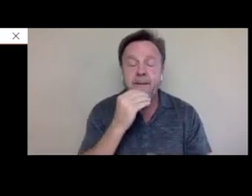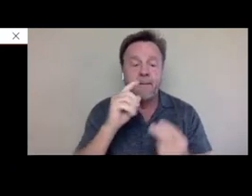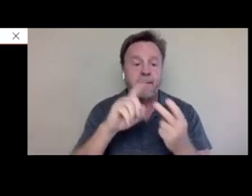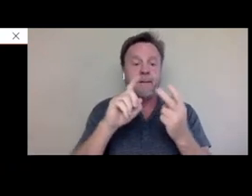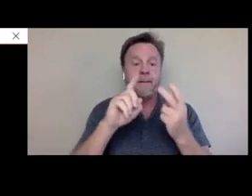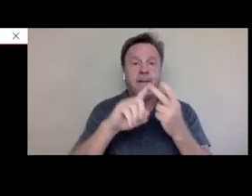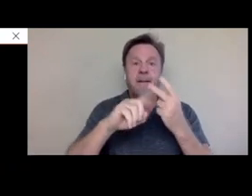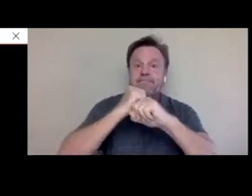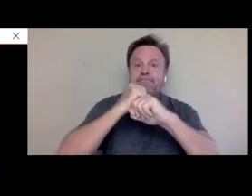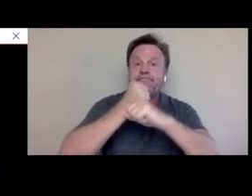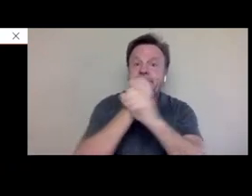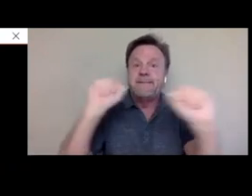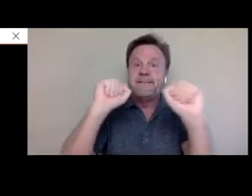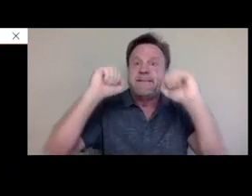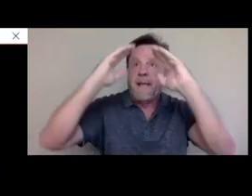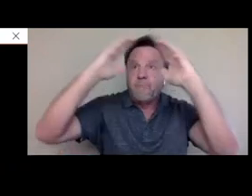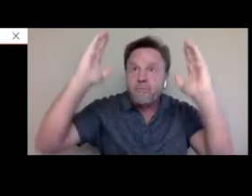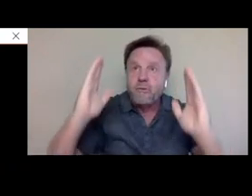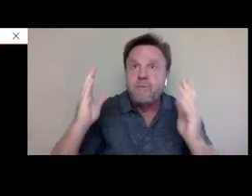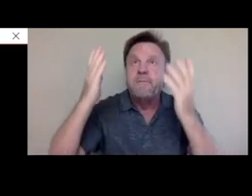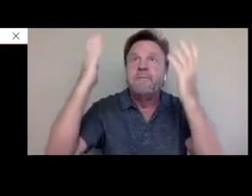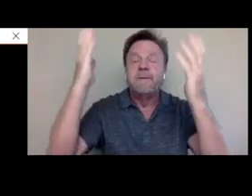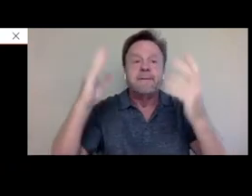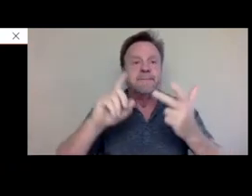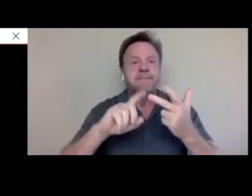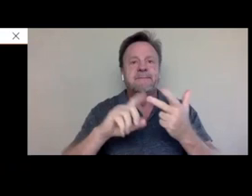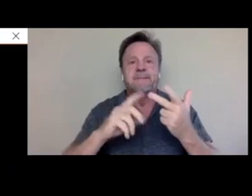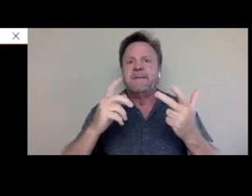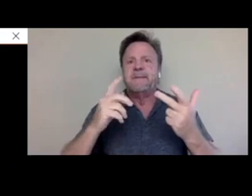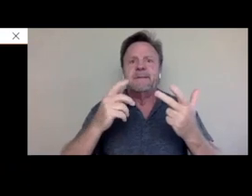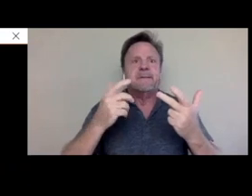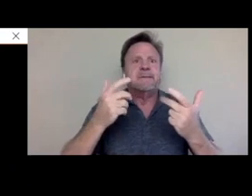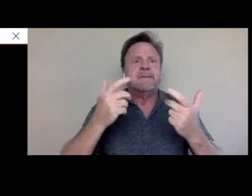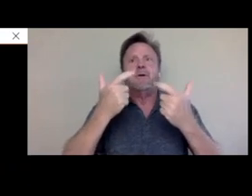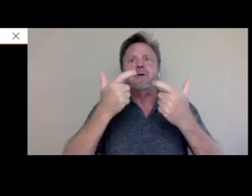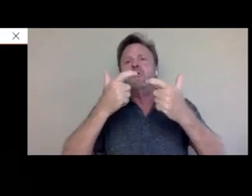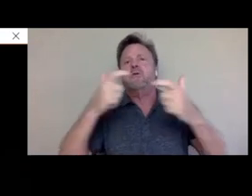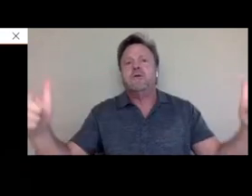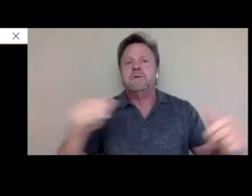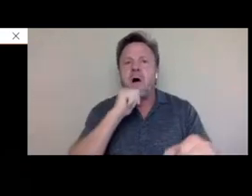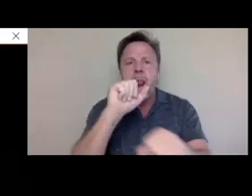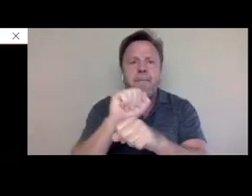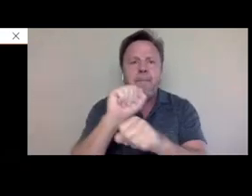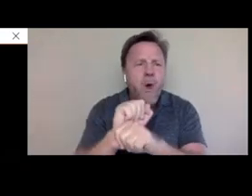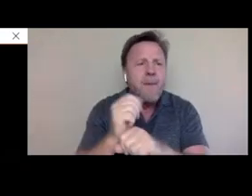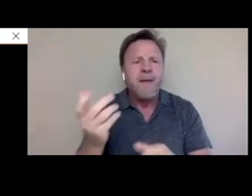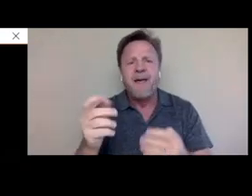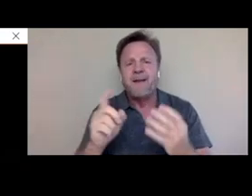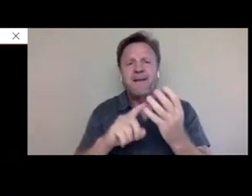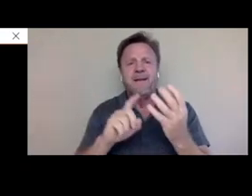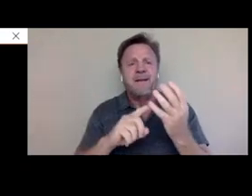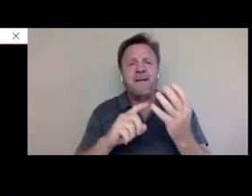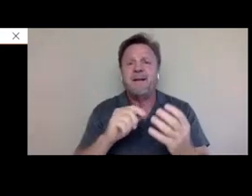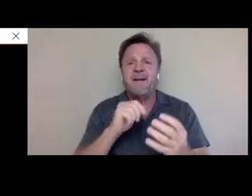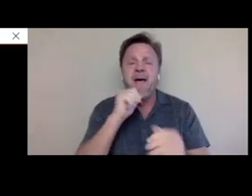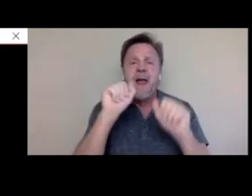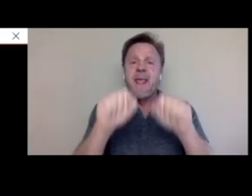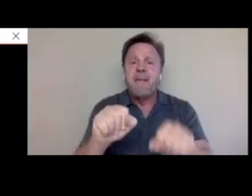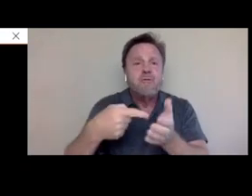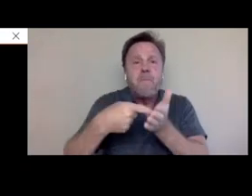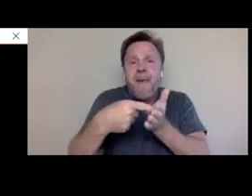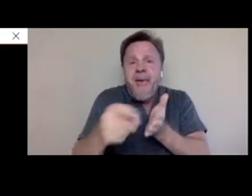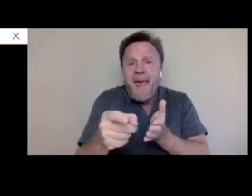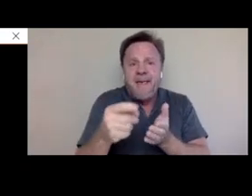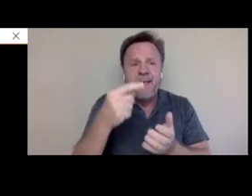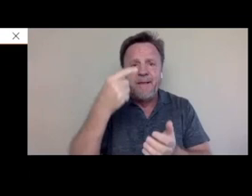head, the wide-scale unemployment, the lack of ability to pay for